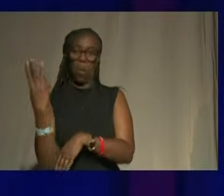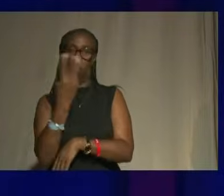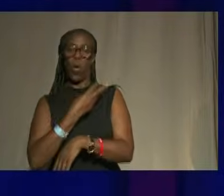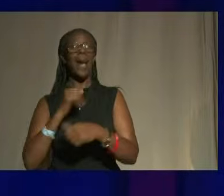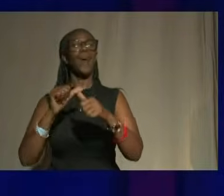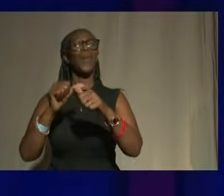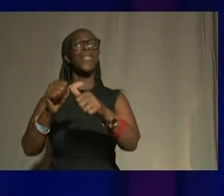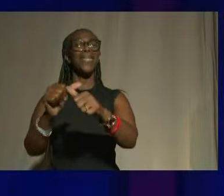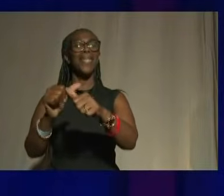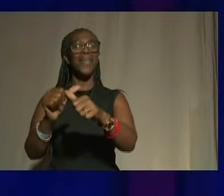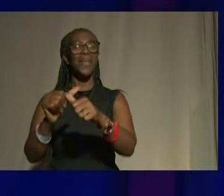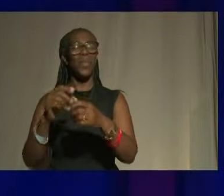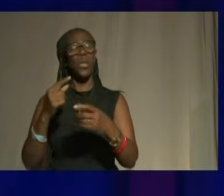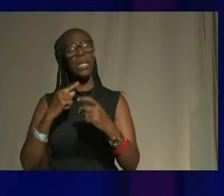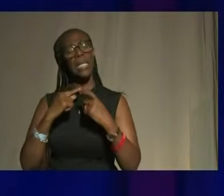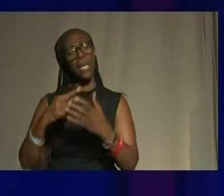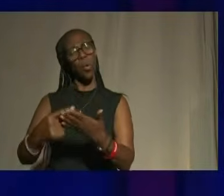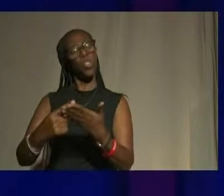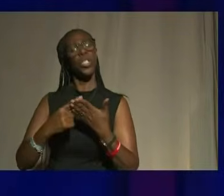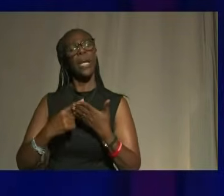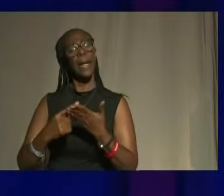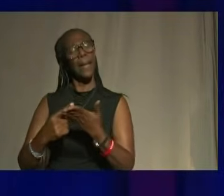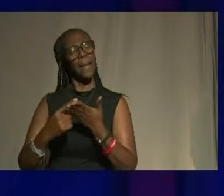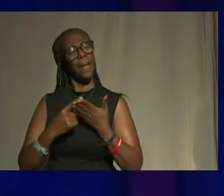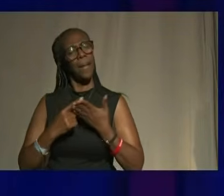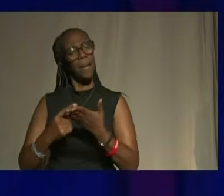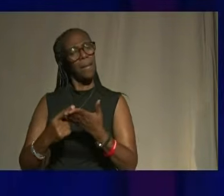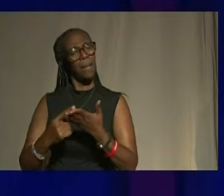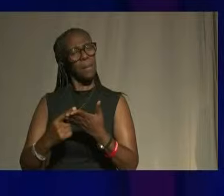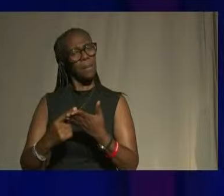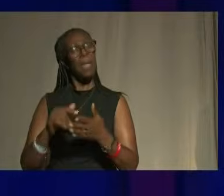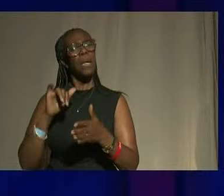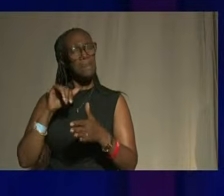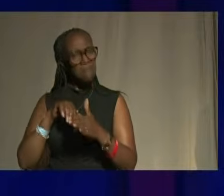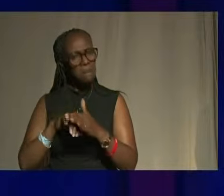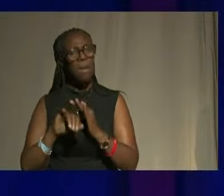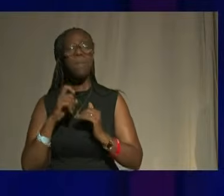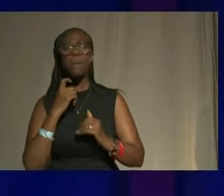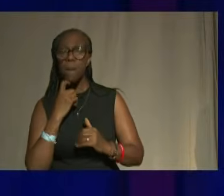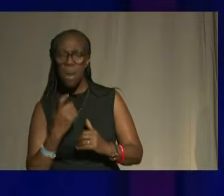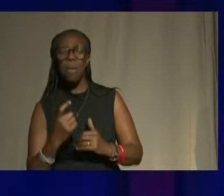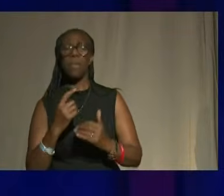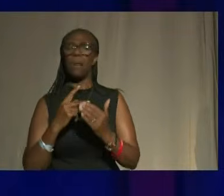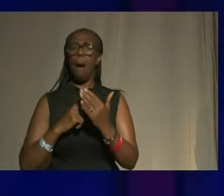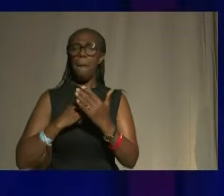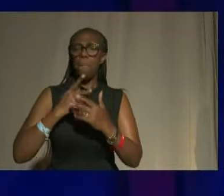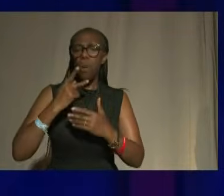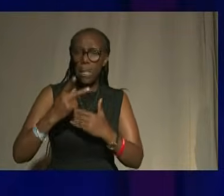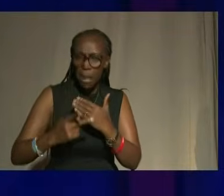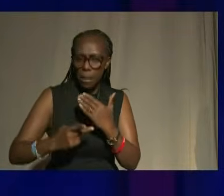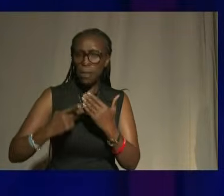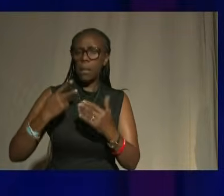unions. Negotiation is a process. We still remain at the